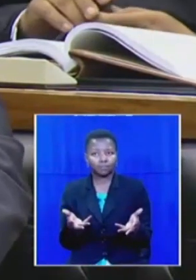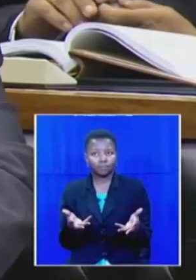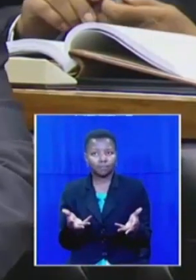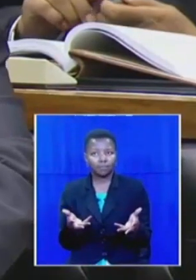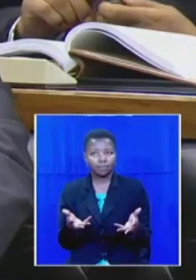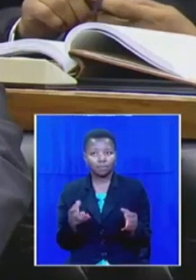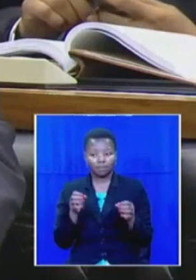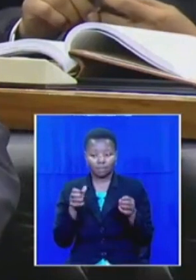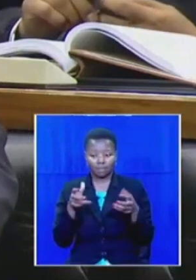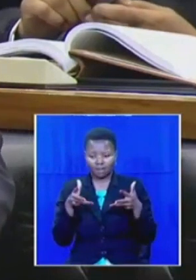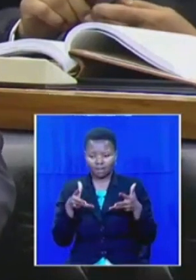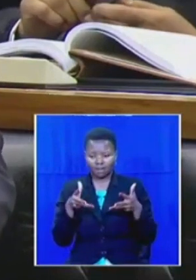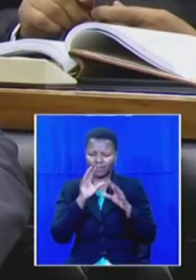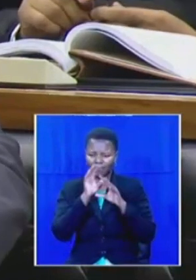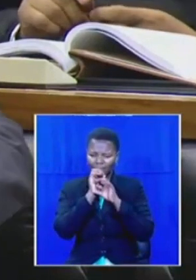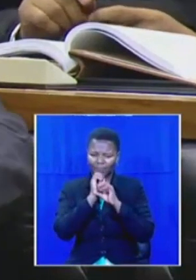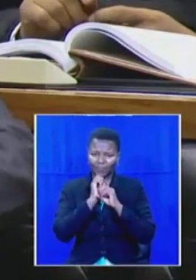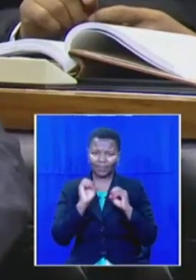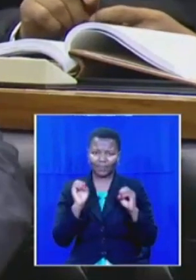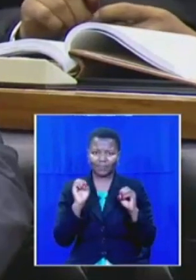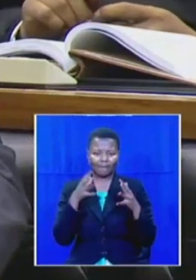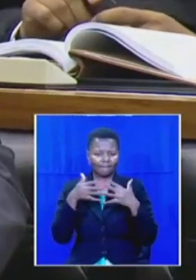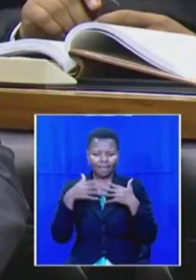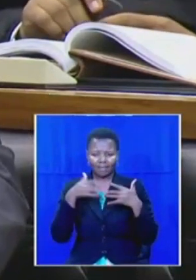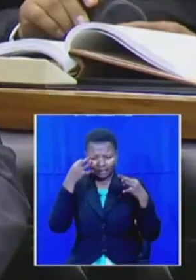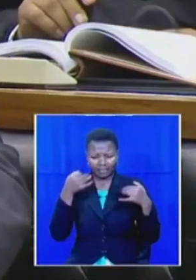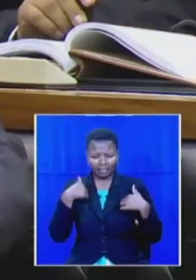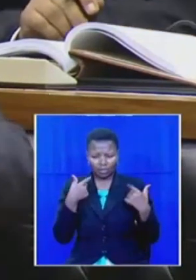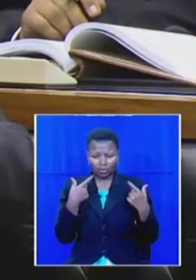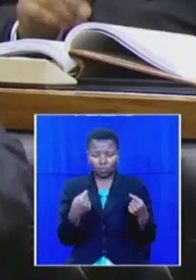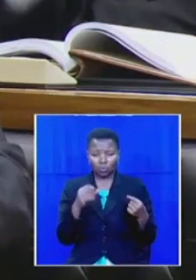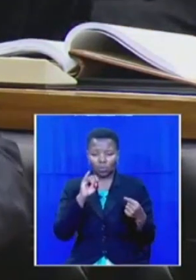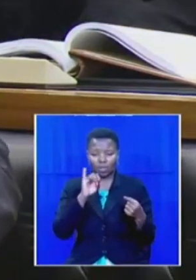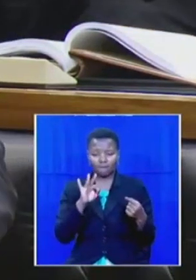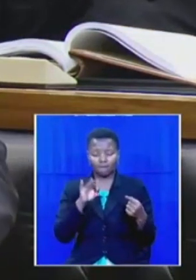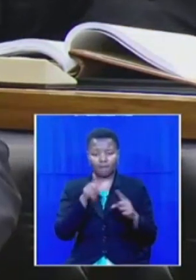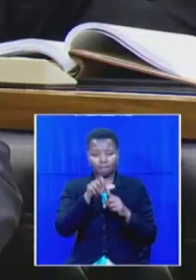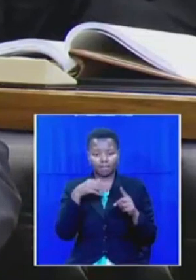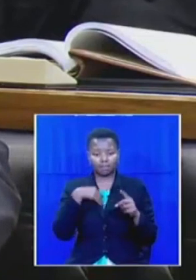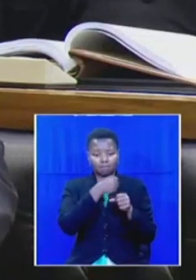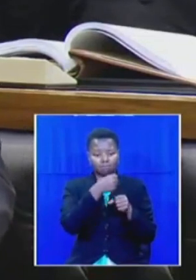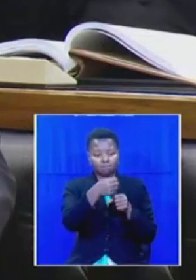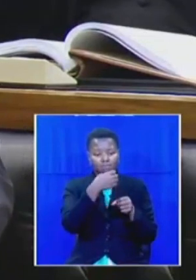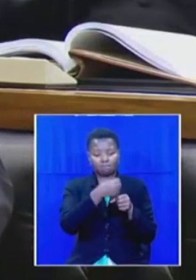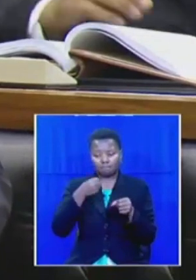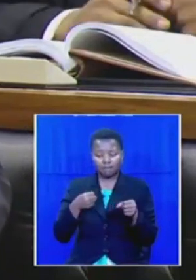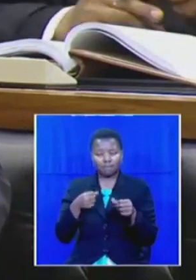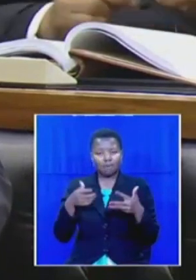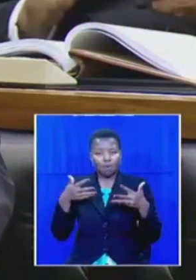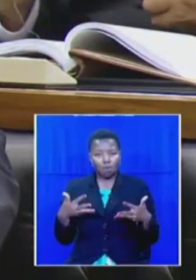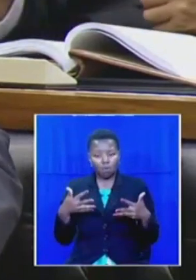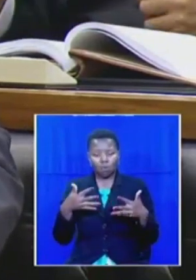There is no action in terms of removal and replacing or appointing